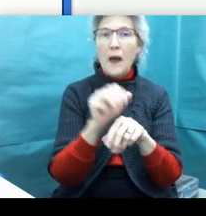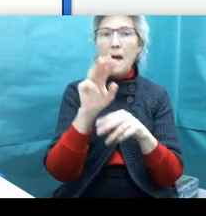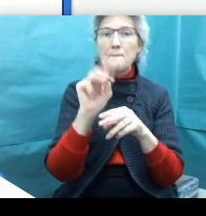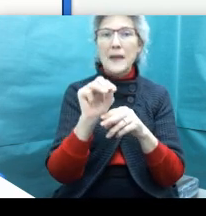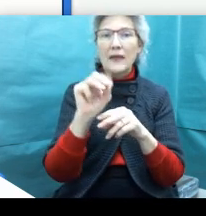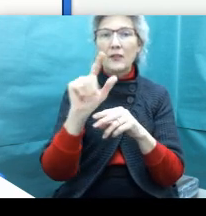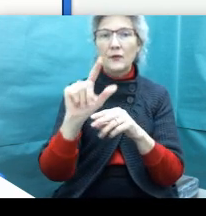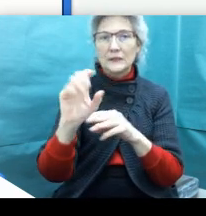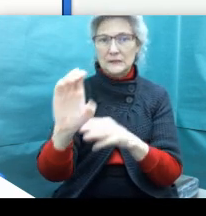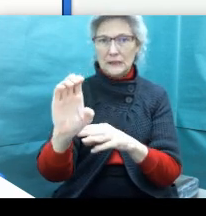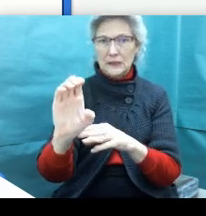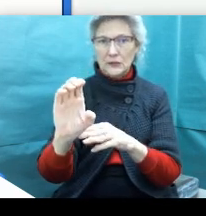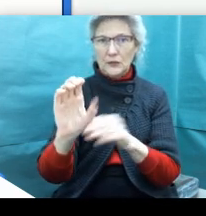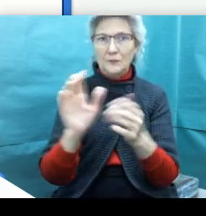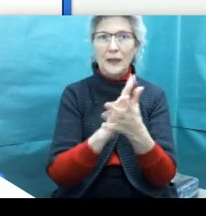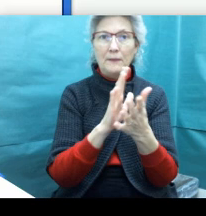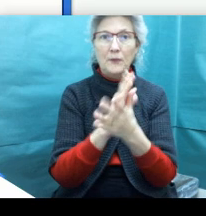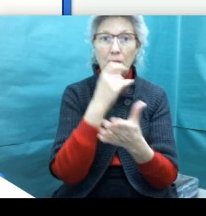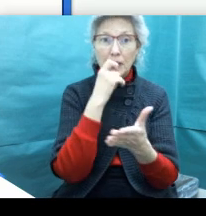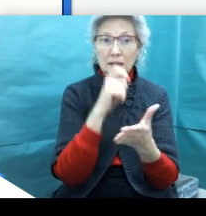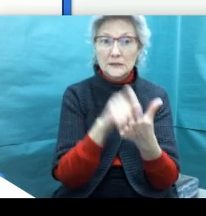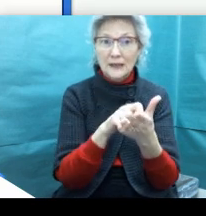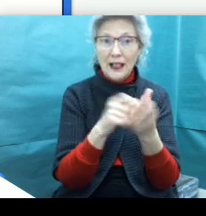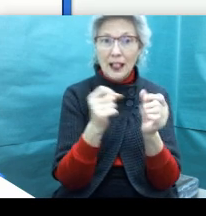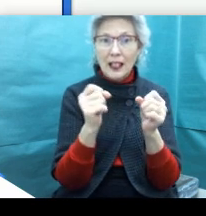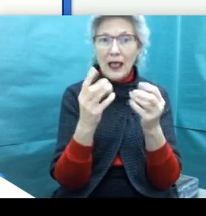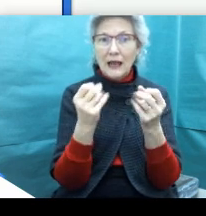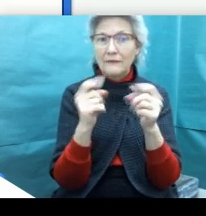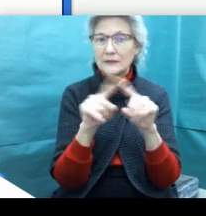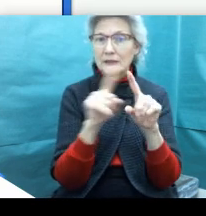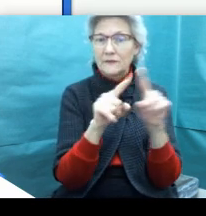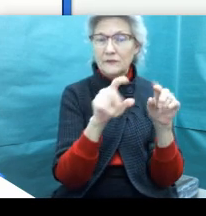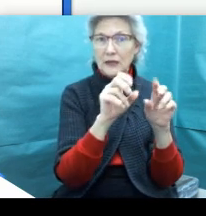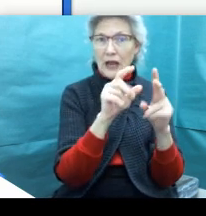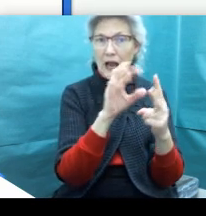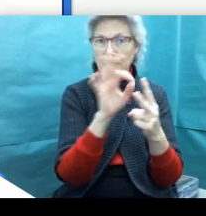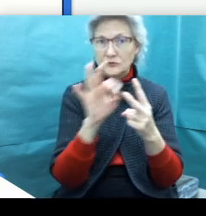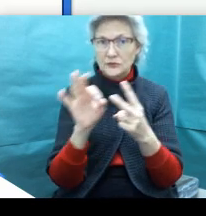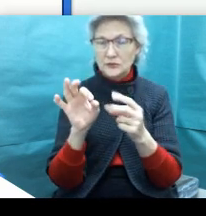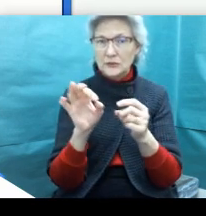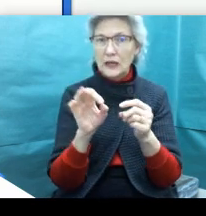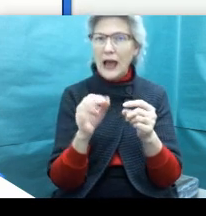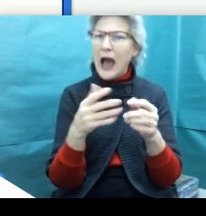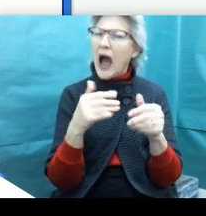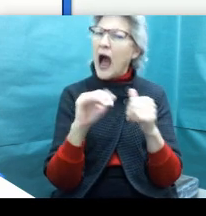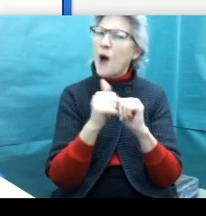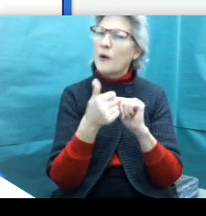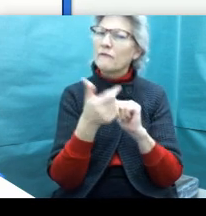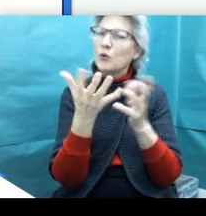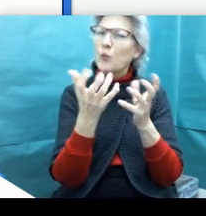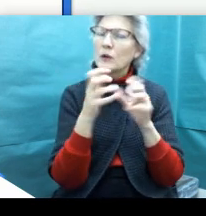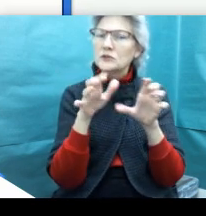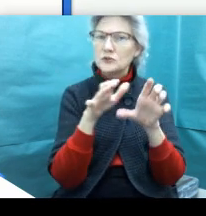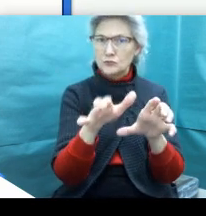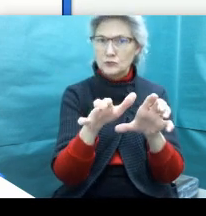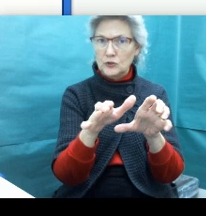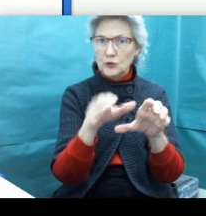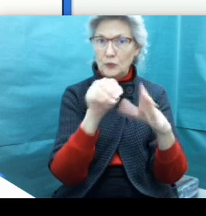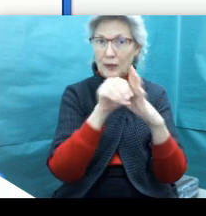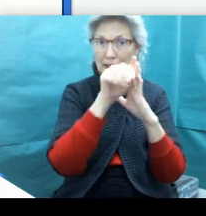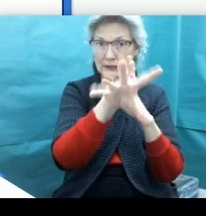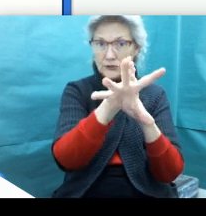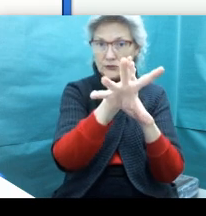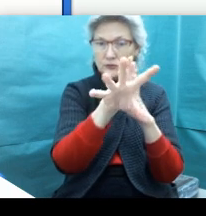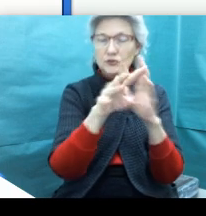might do it on paper and pencil. You have a lot of different options. So however you choose to do it, you're going to insert